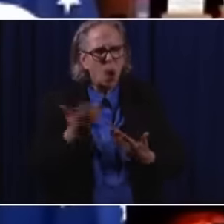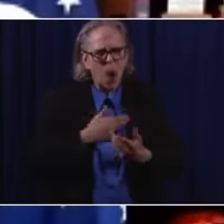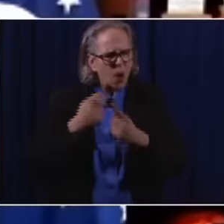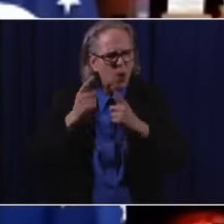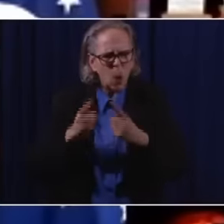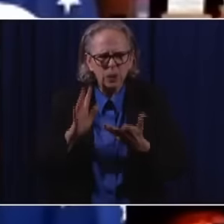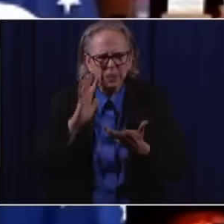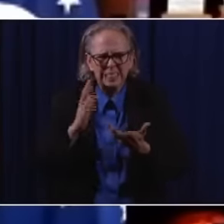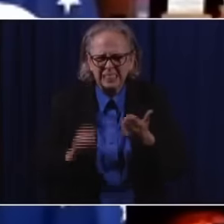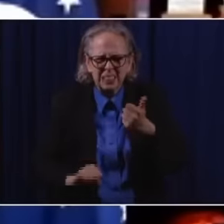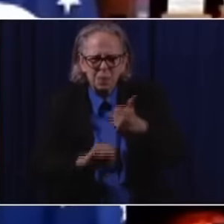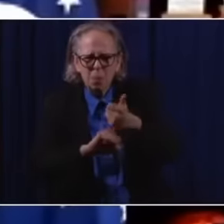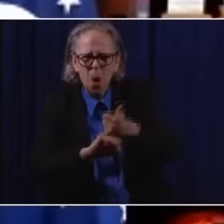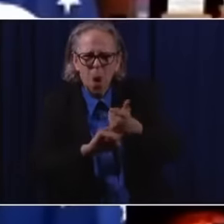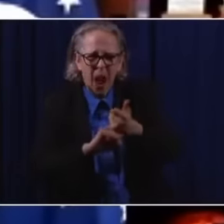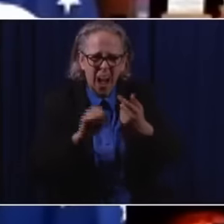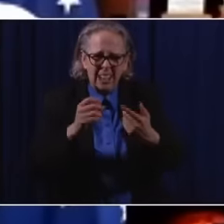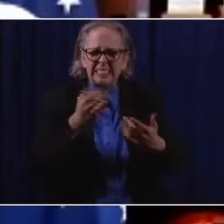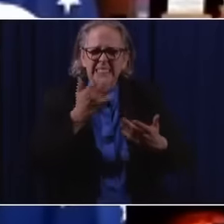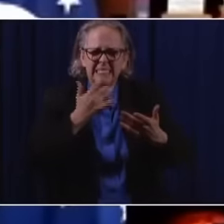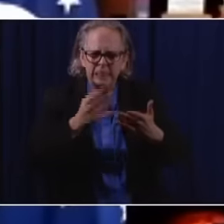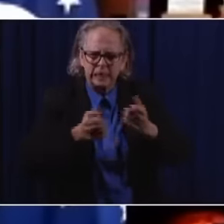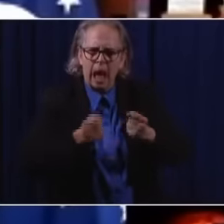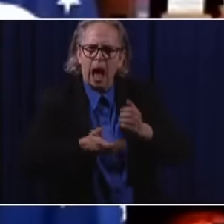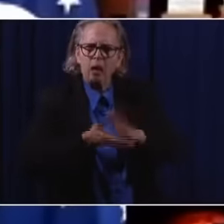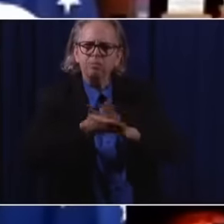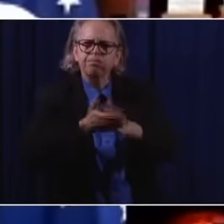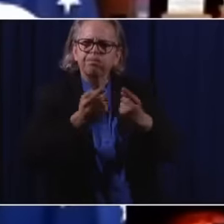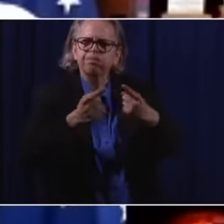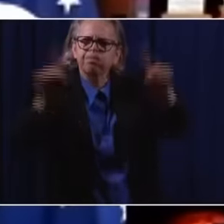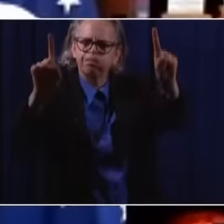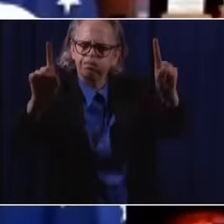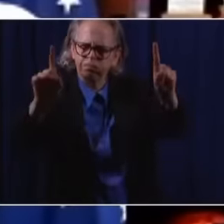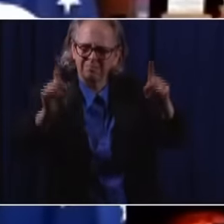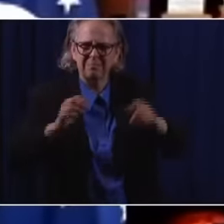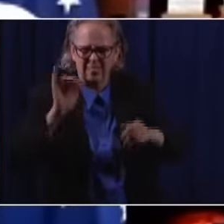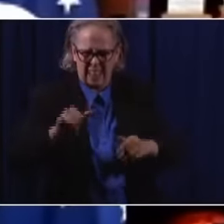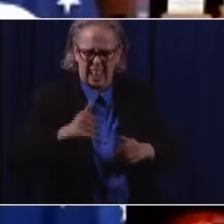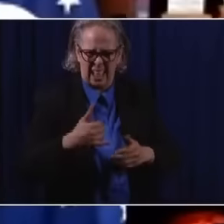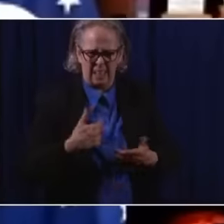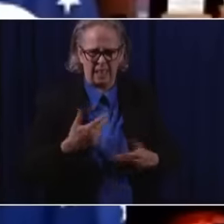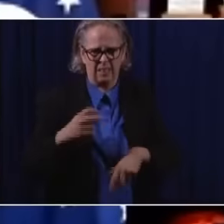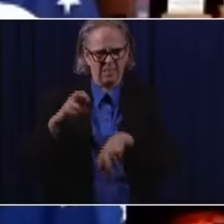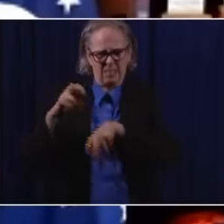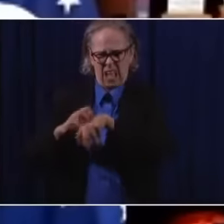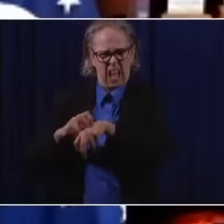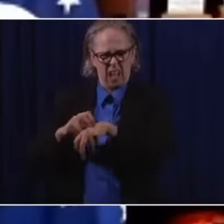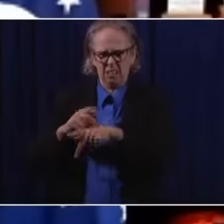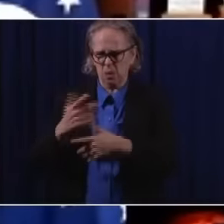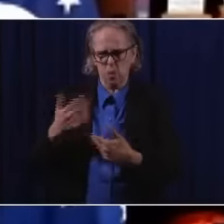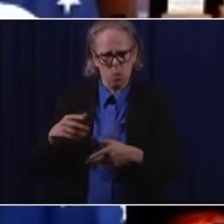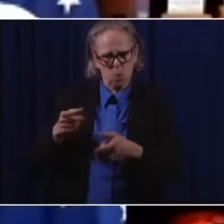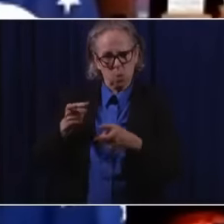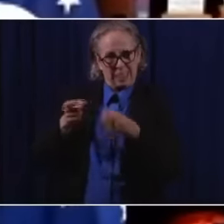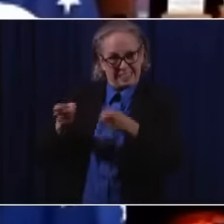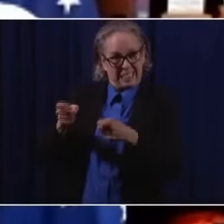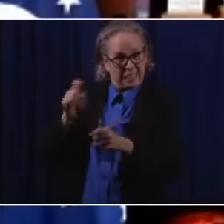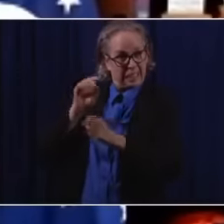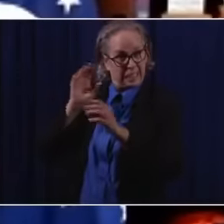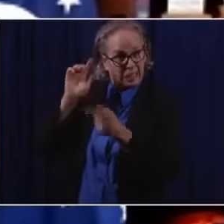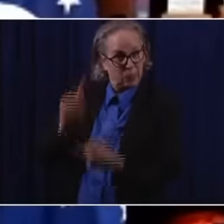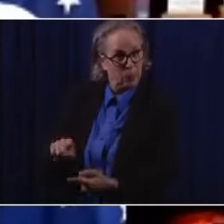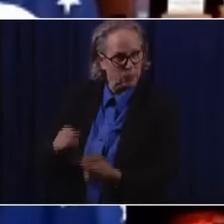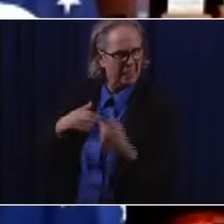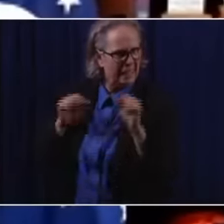to a time when the virus is more under control. And this is building a bridge to save